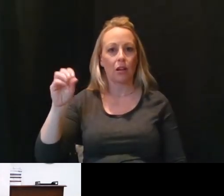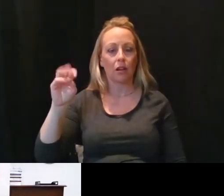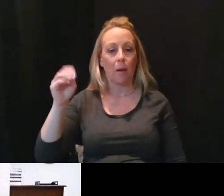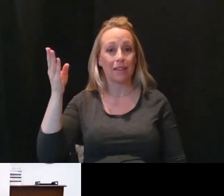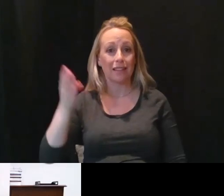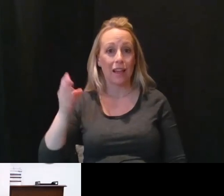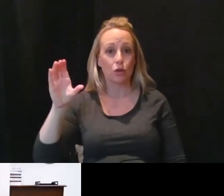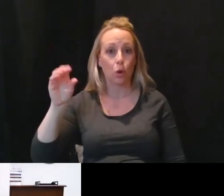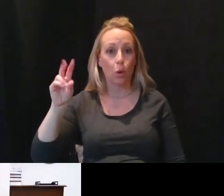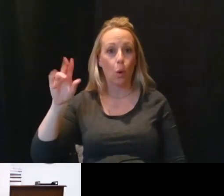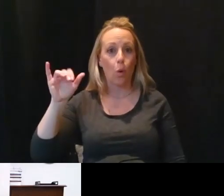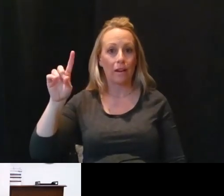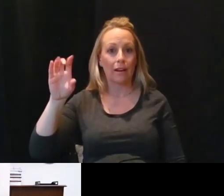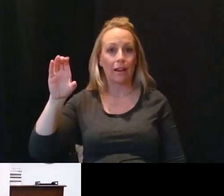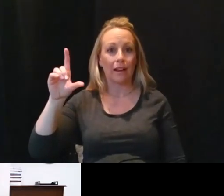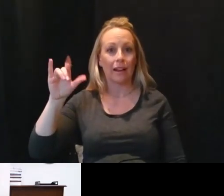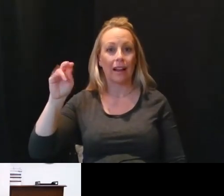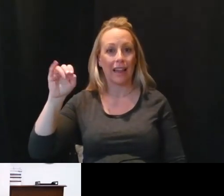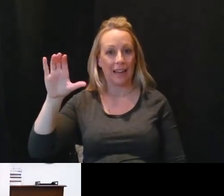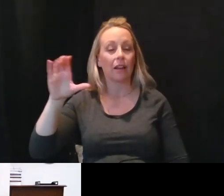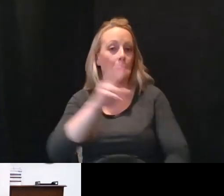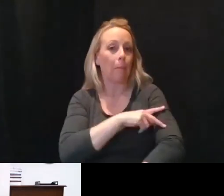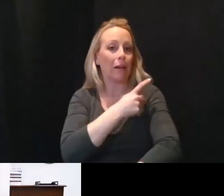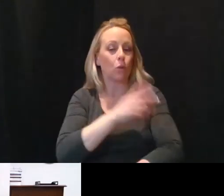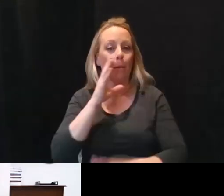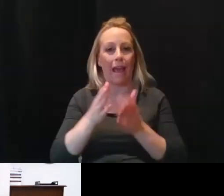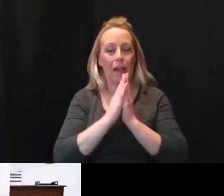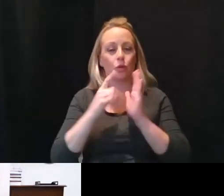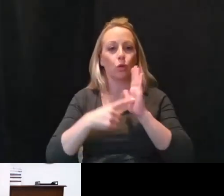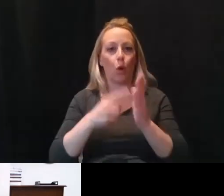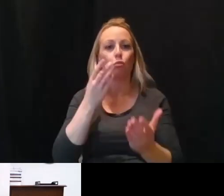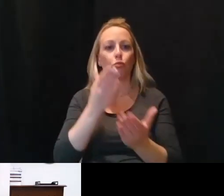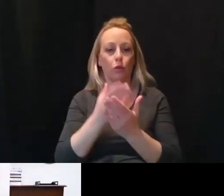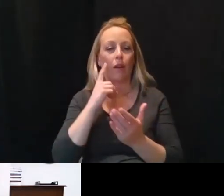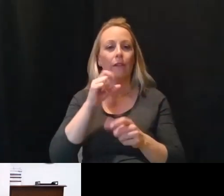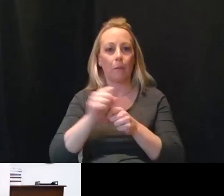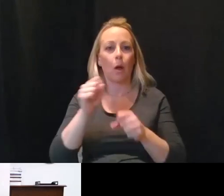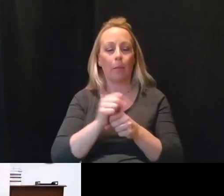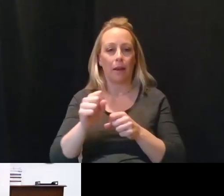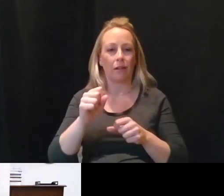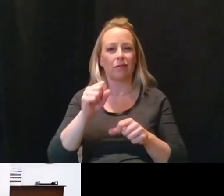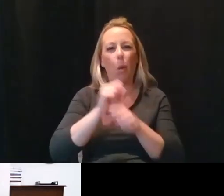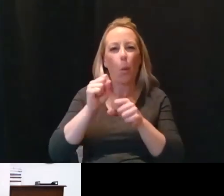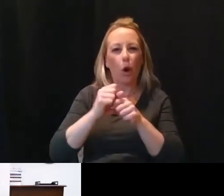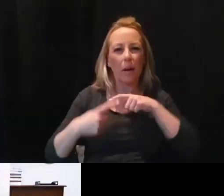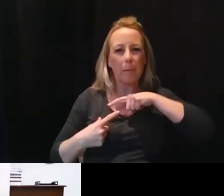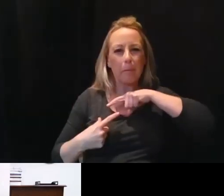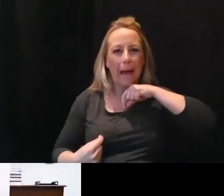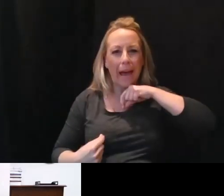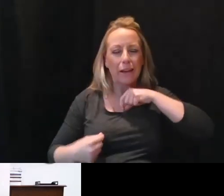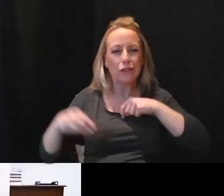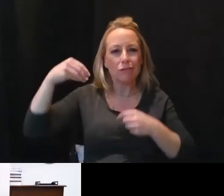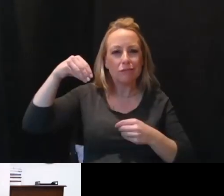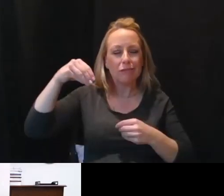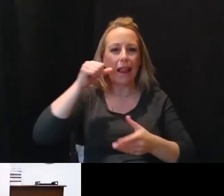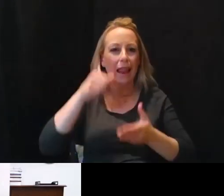www.albertsons.com/COVID-clinic. Patients will be asked to show proof of employment, including a work badge, pay stub, medical license, if applicable, or a letter